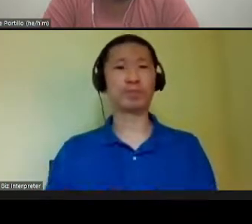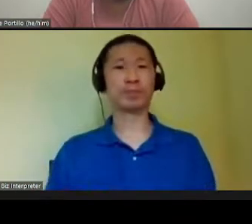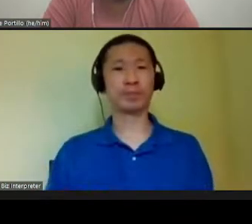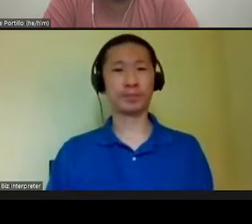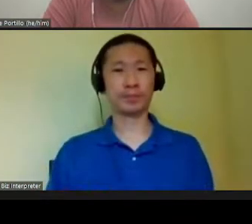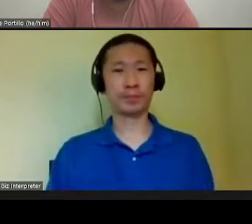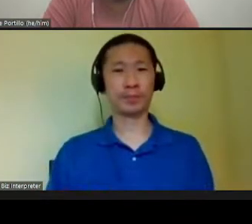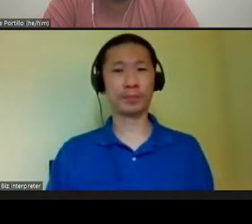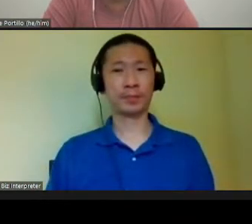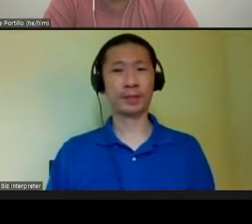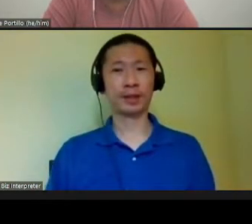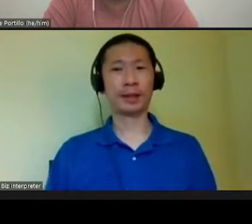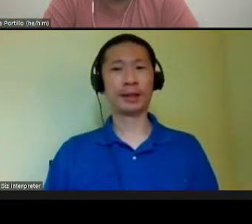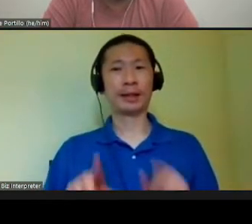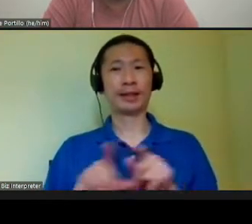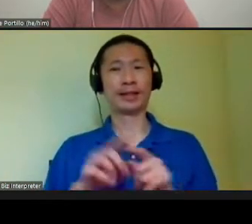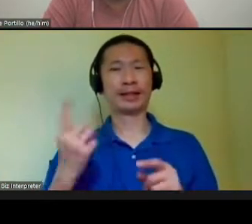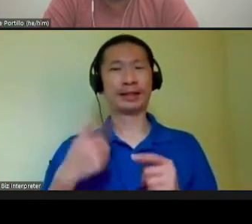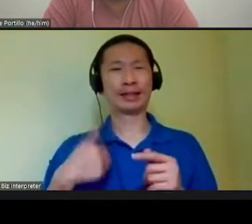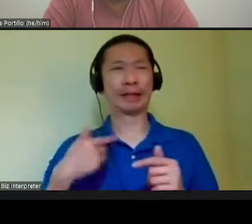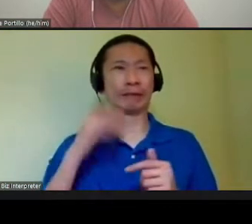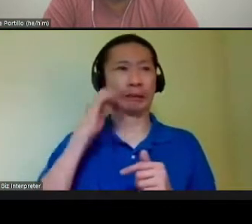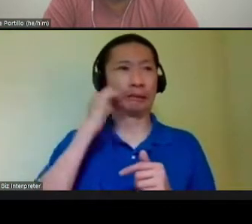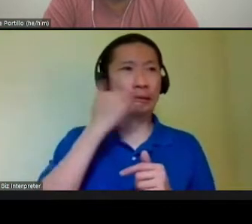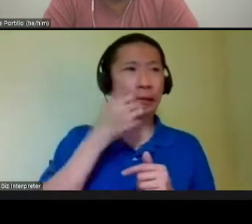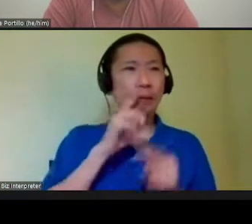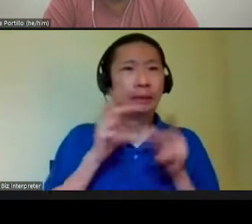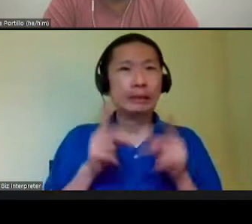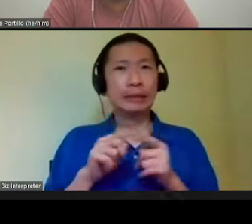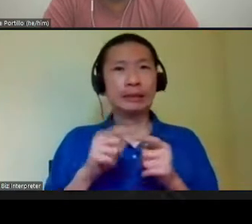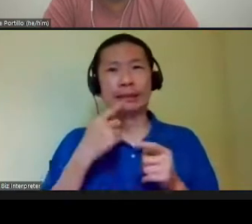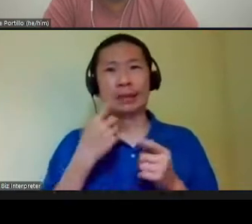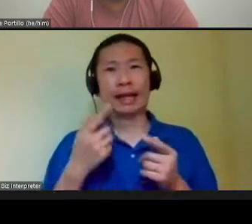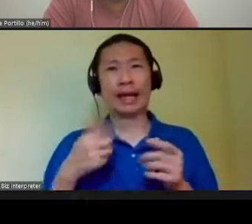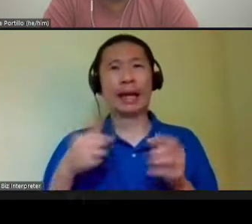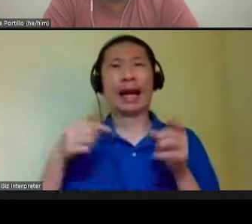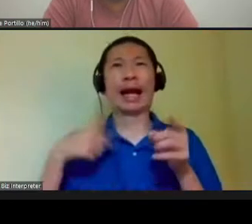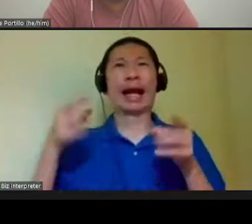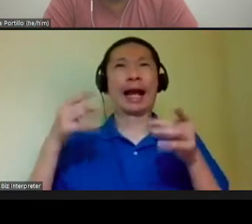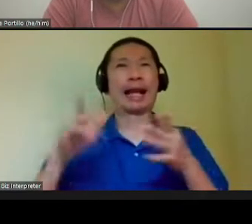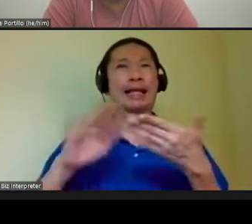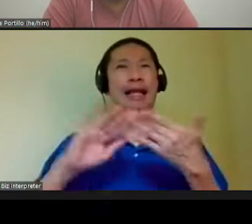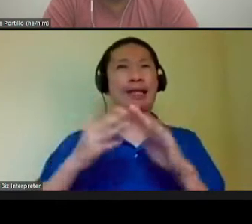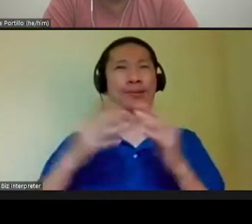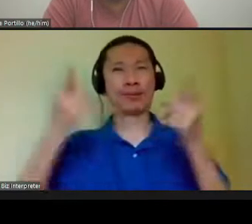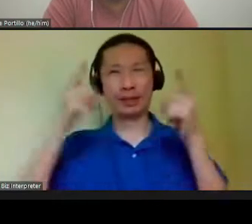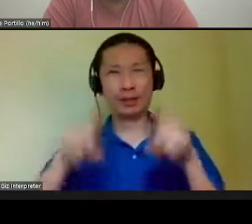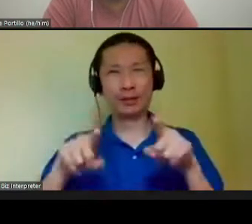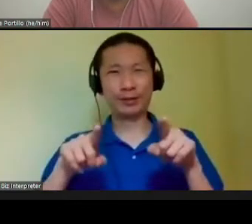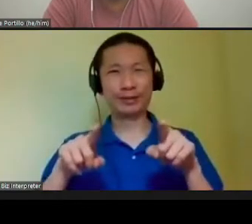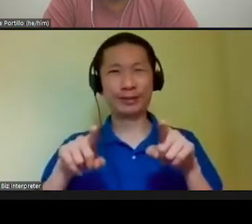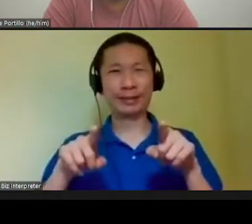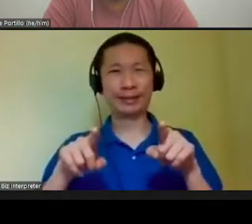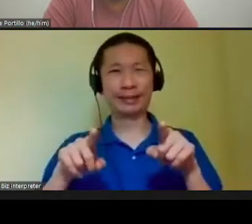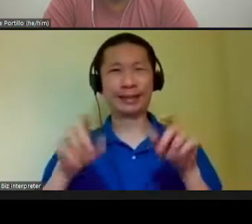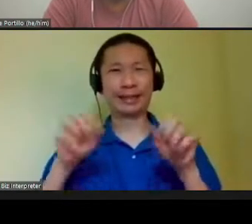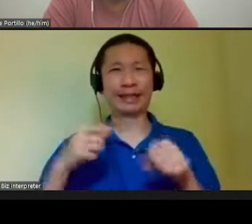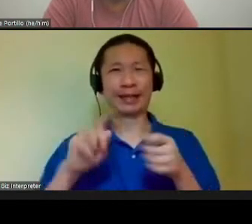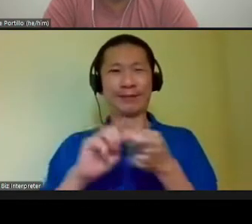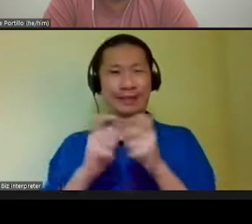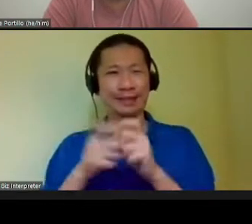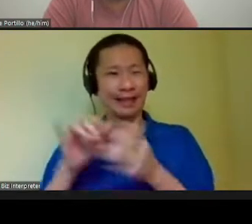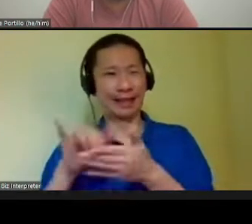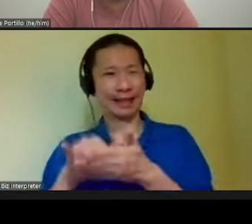But then I always feel a little shy being the person to be like, I hate that community agreement. could we change